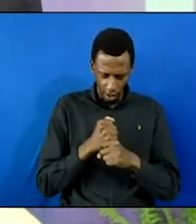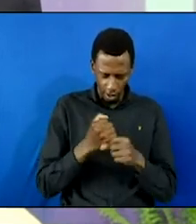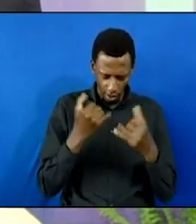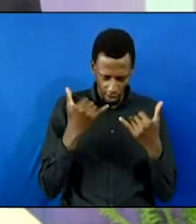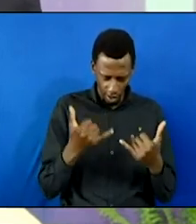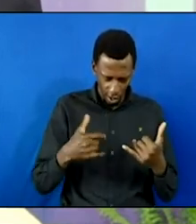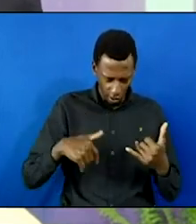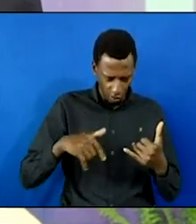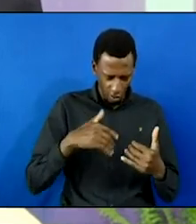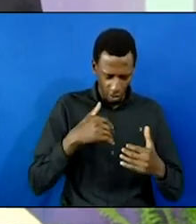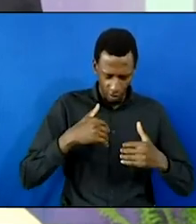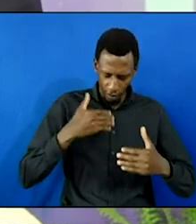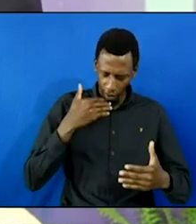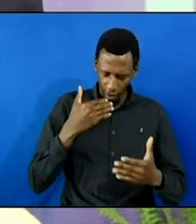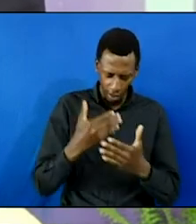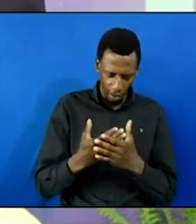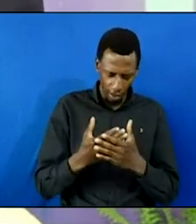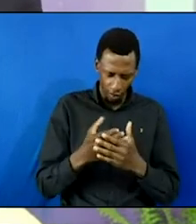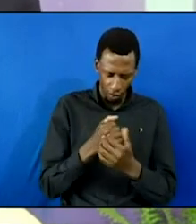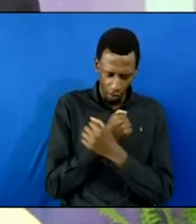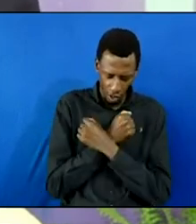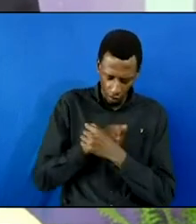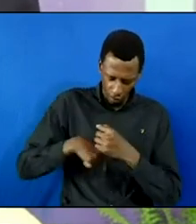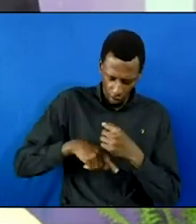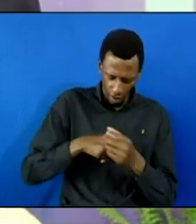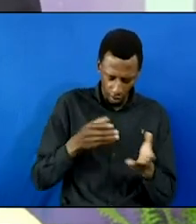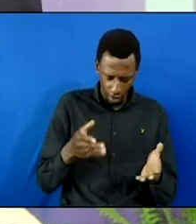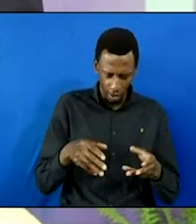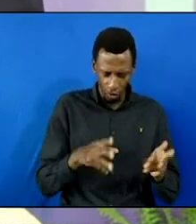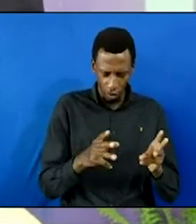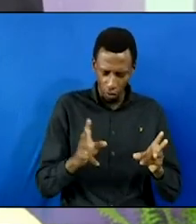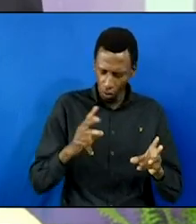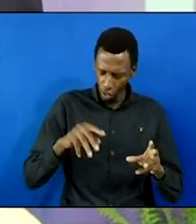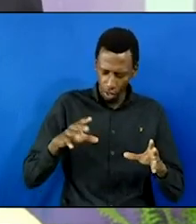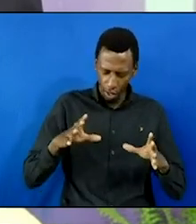are grateful for loving us this way and we surrender to your Lordship.